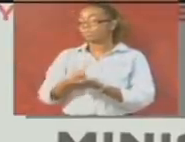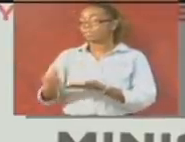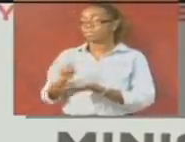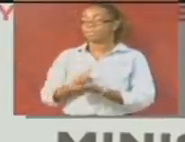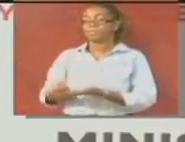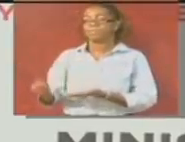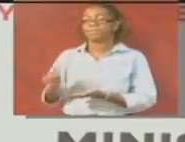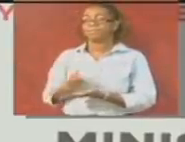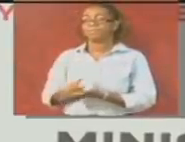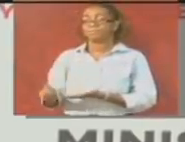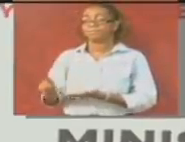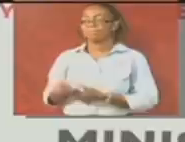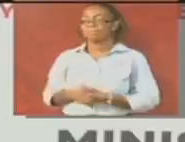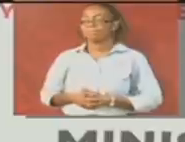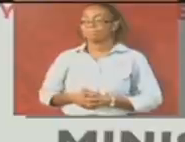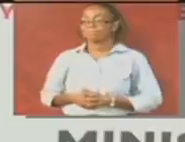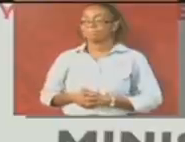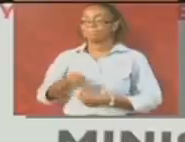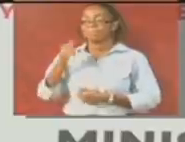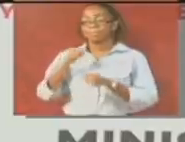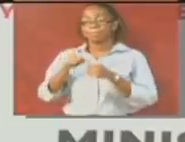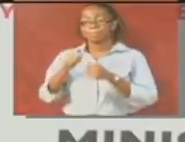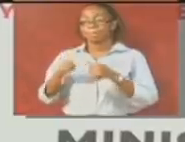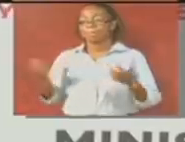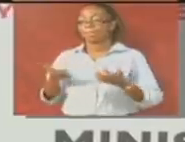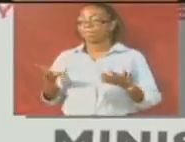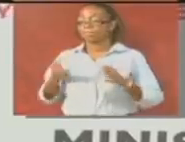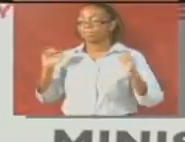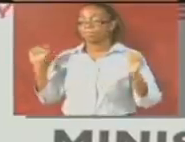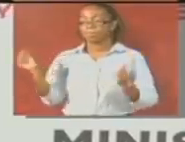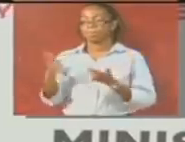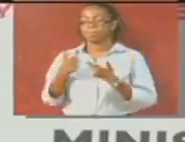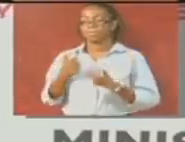these conferences. Remember, we are all in this